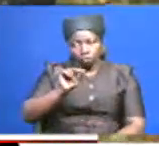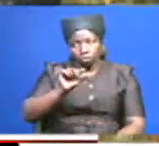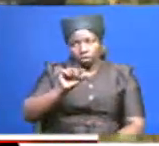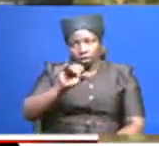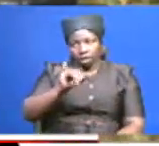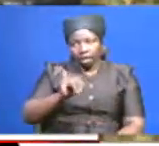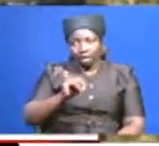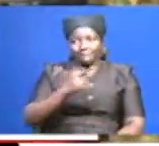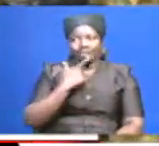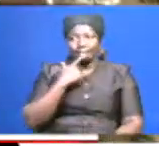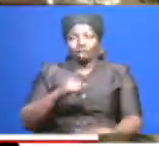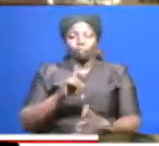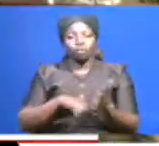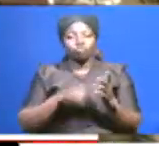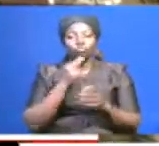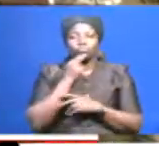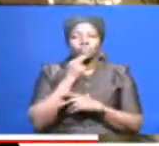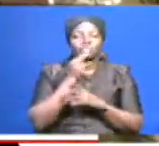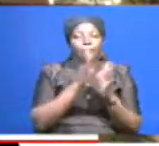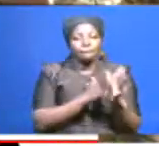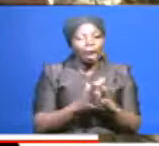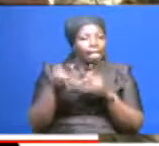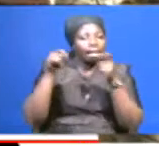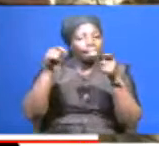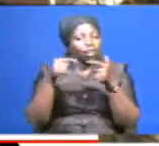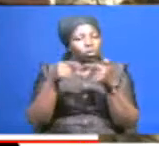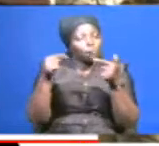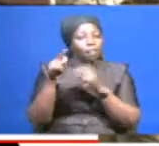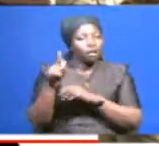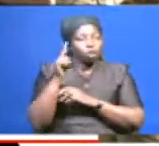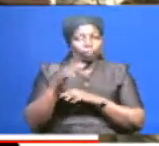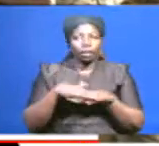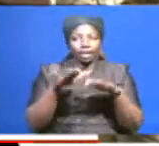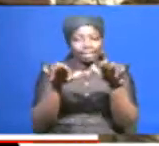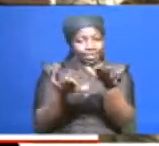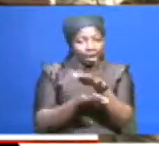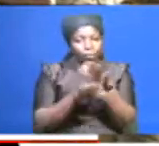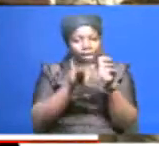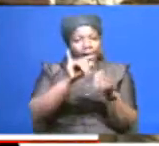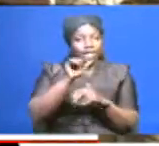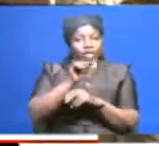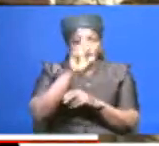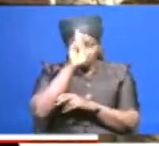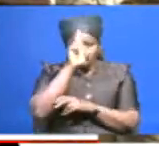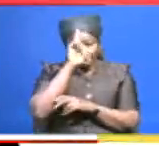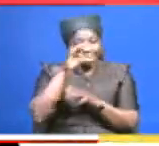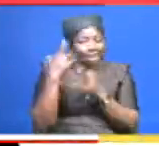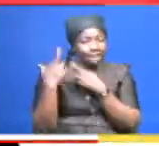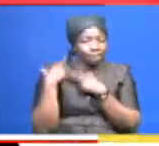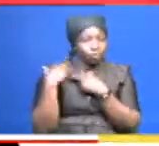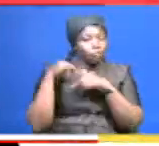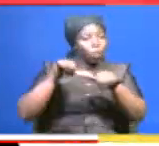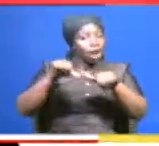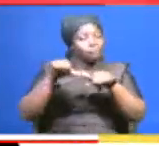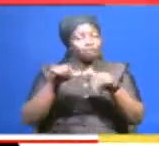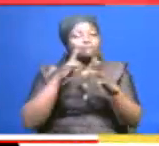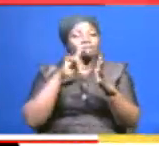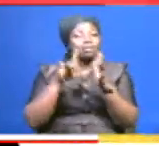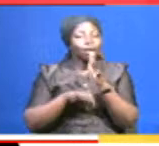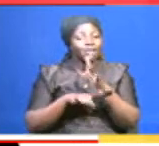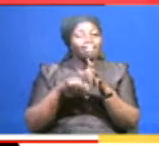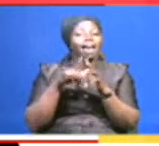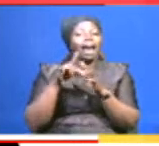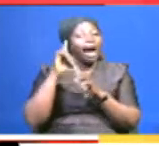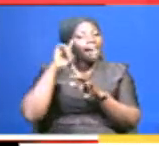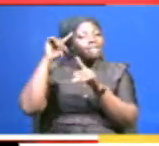demos. Deputy Inspector General of Police in charge of administration, Noor Gabor, has maintained that Azimio has no authority to continue with